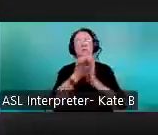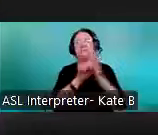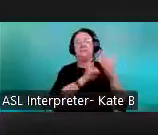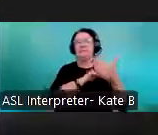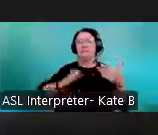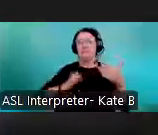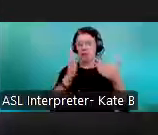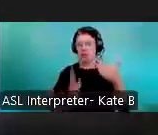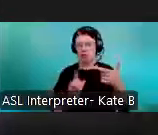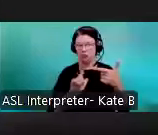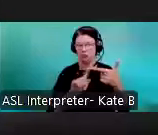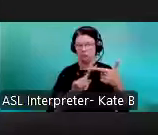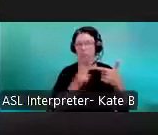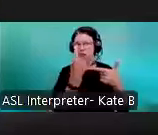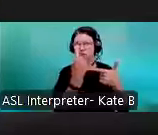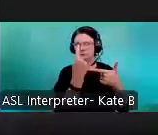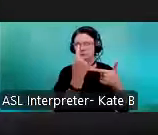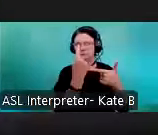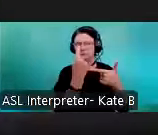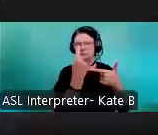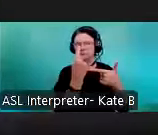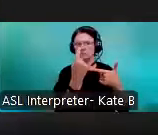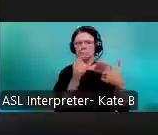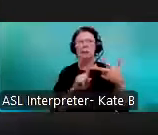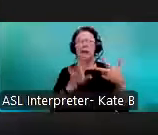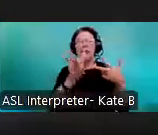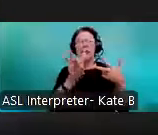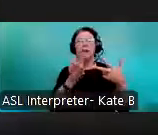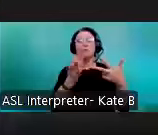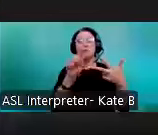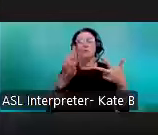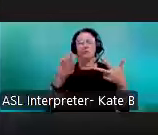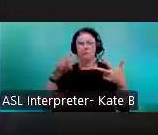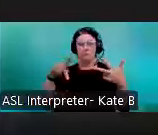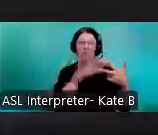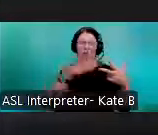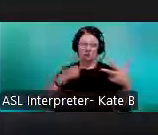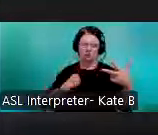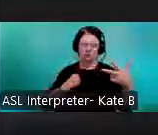U.S. senators, all eight of our U.S. representatives or congressmen,